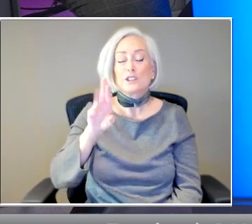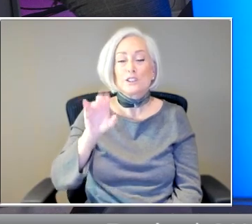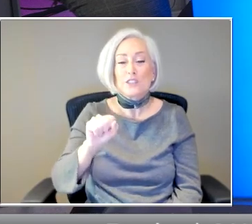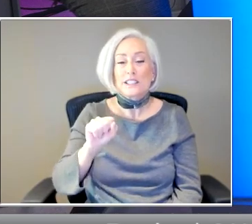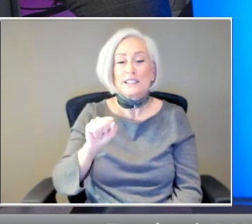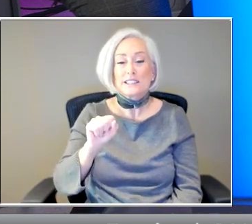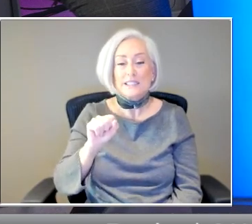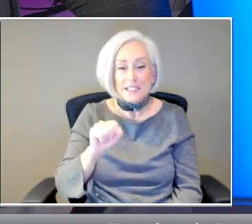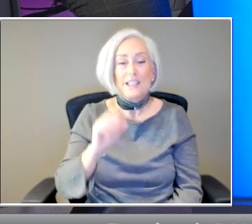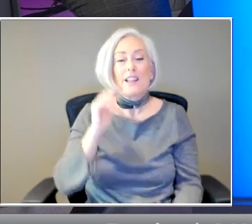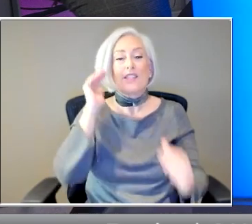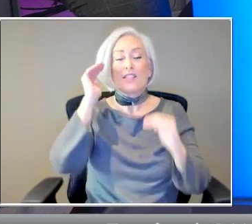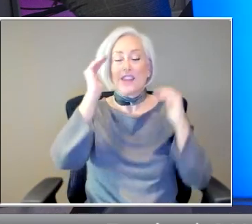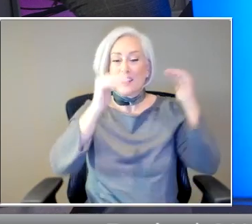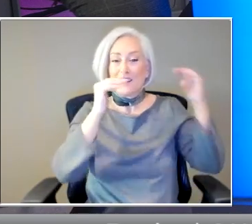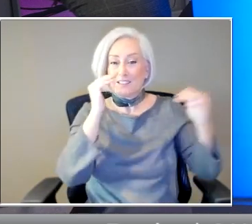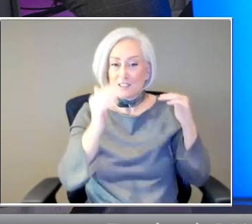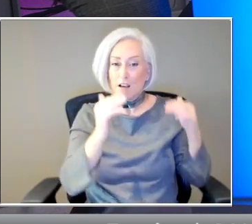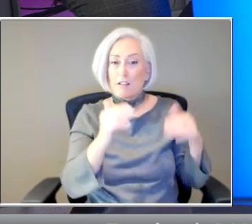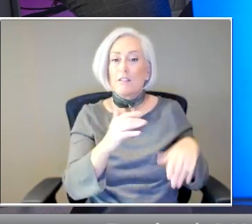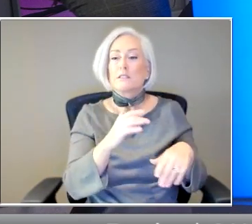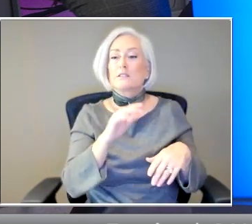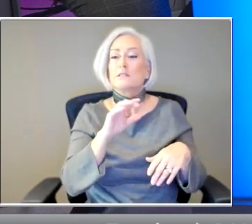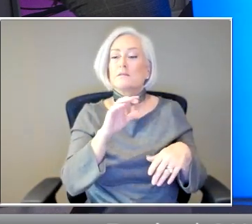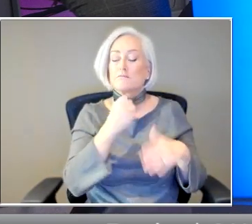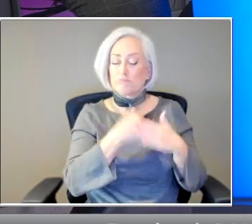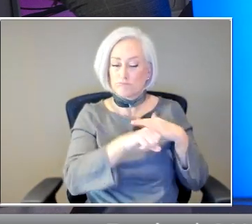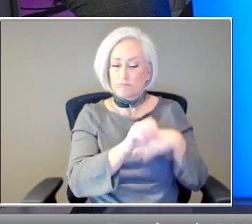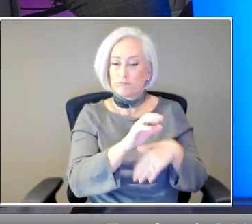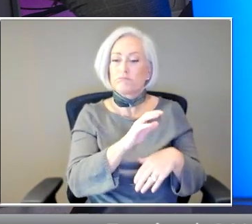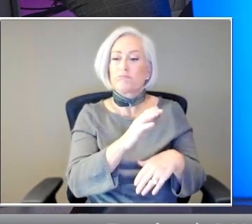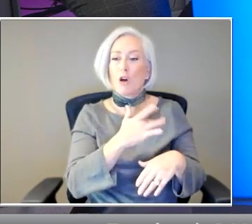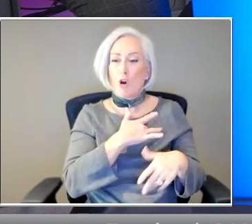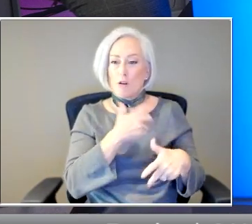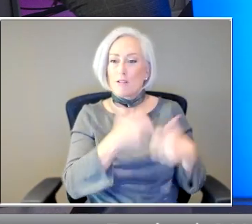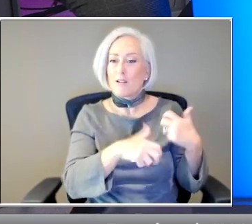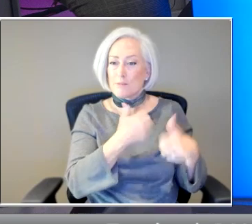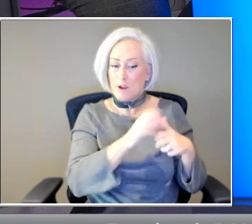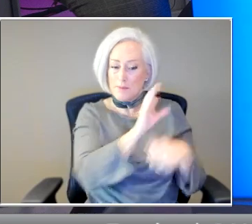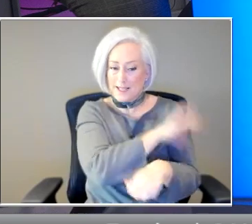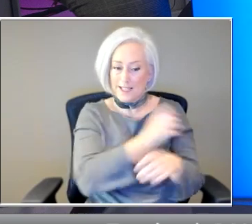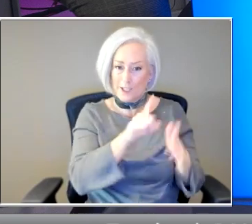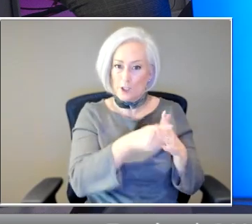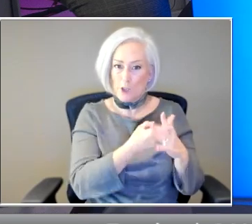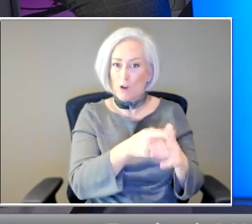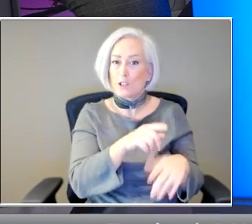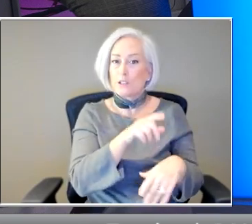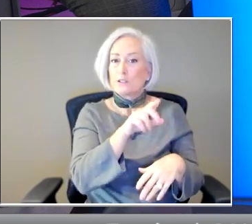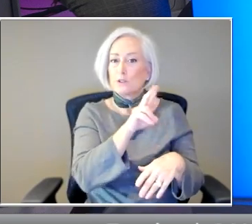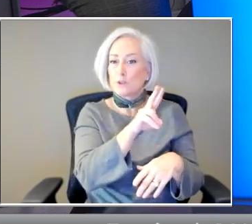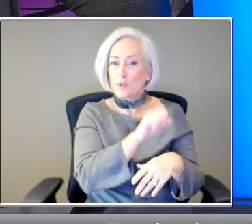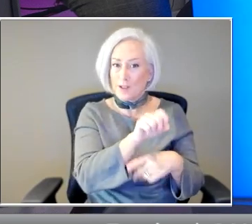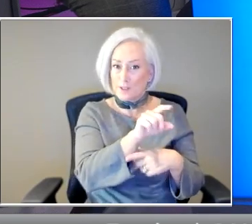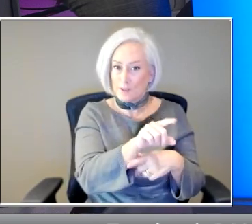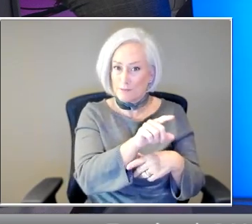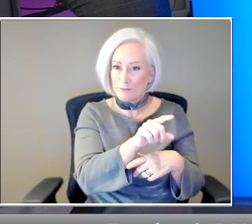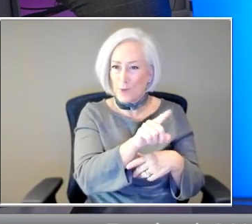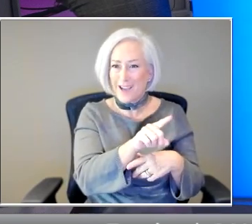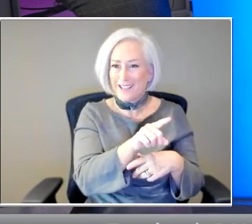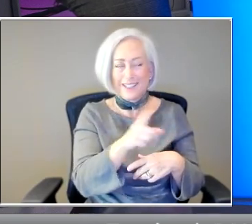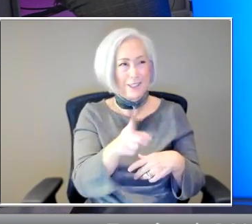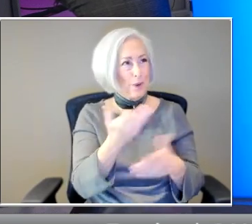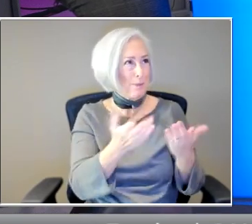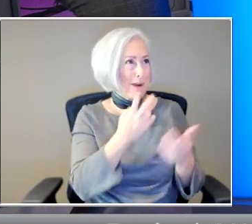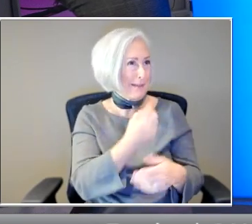in 2001. You weren't here since the inception of it, because you would have been 12, or I'm not going to ask you your age.